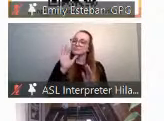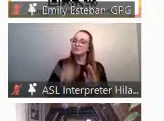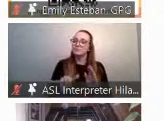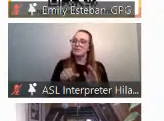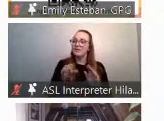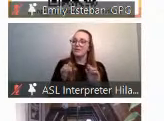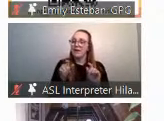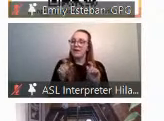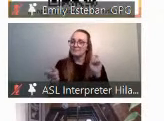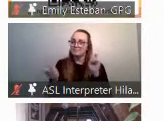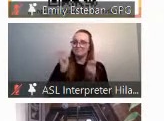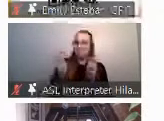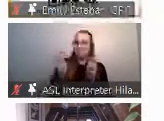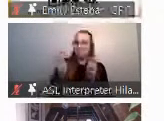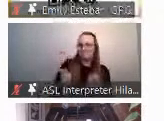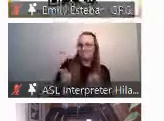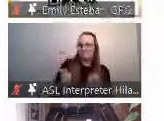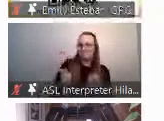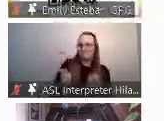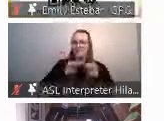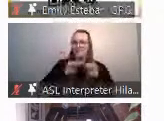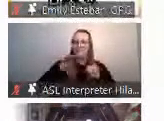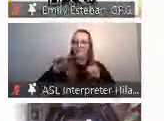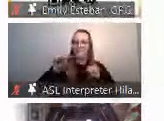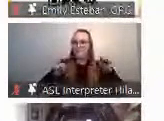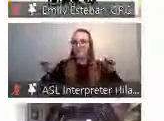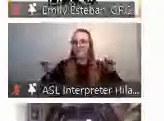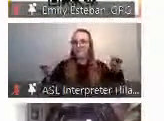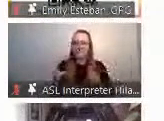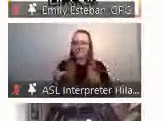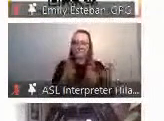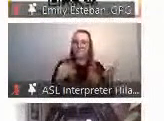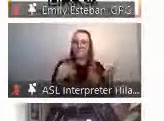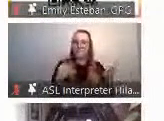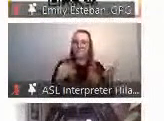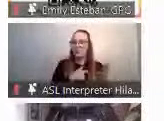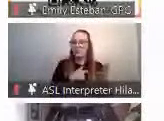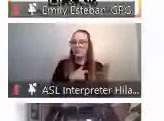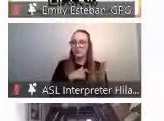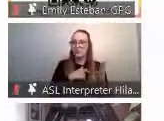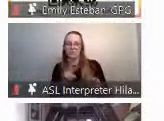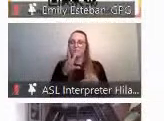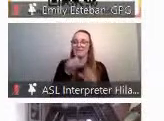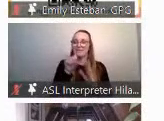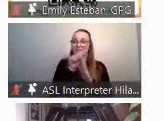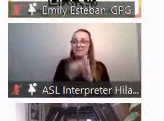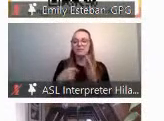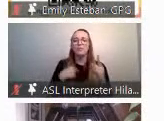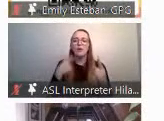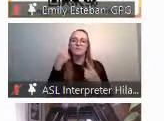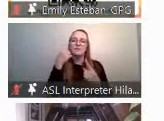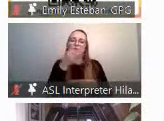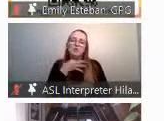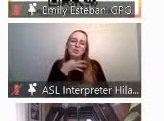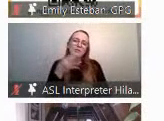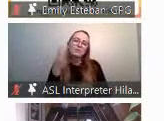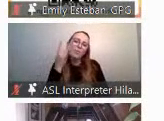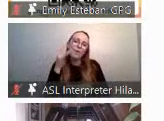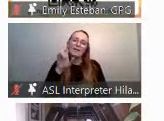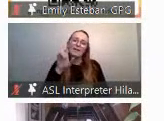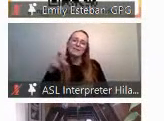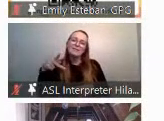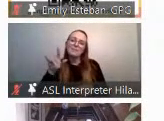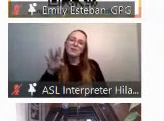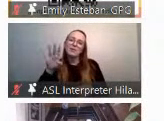that are being observed in the state. So I'm curious about why zip codes and not census tracts